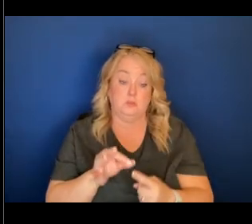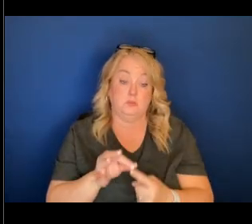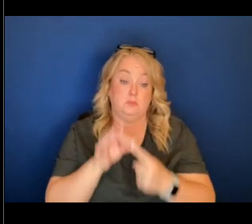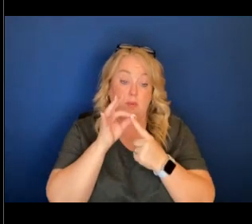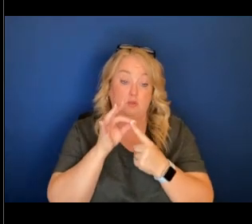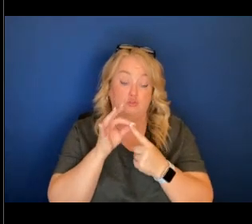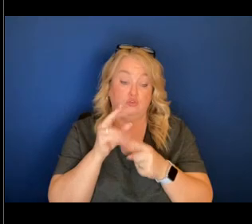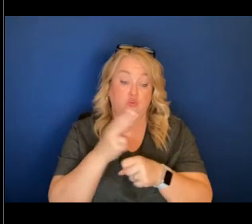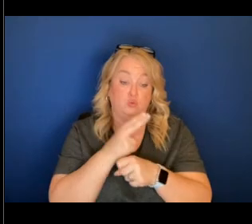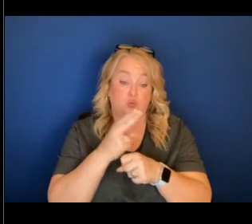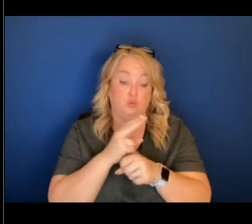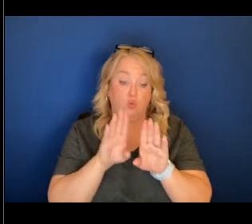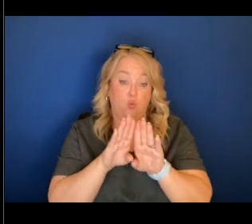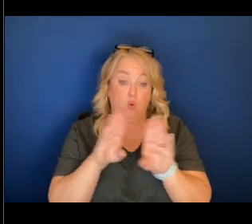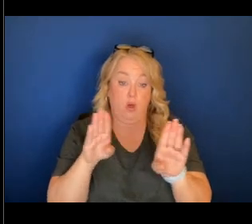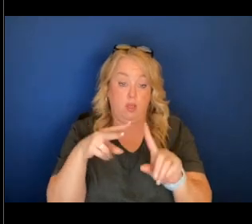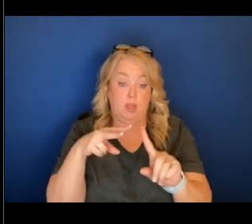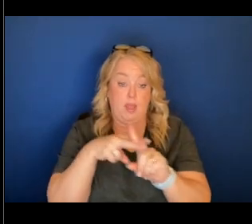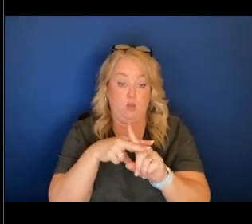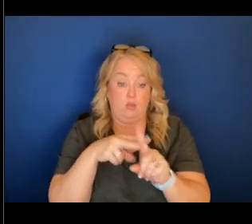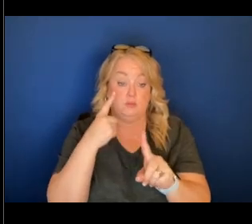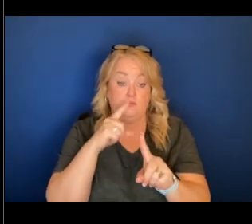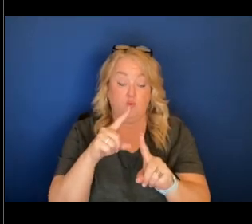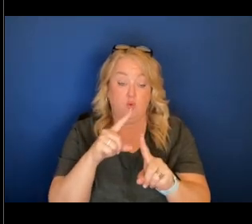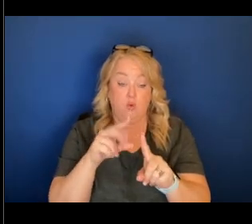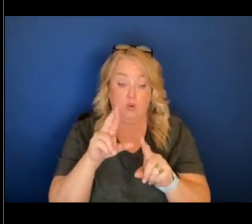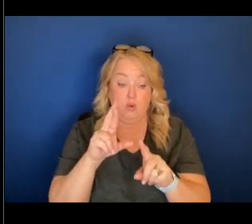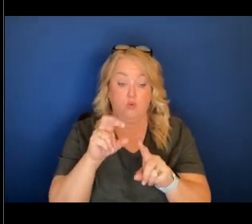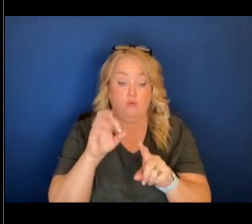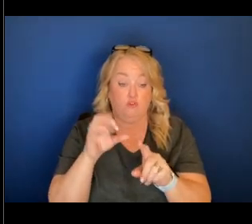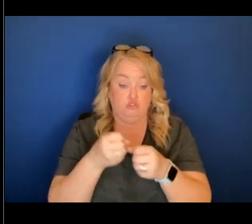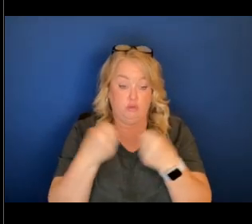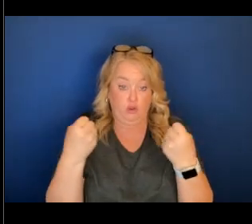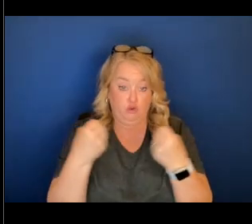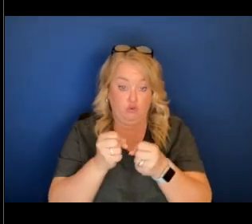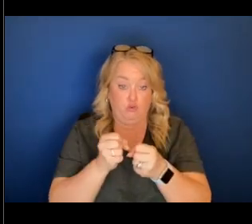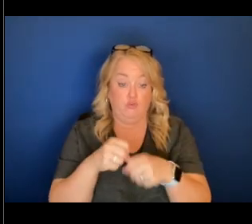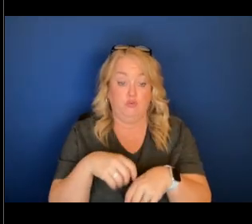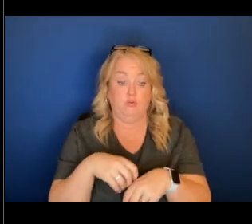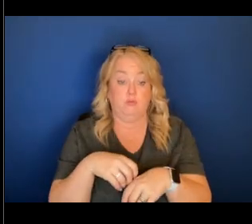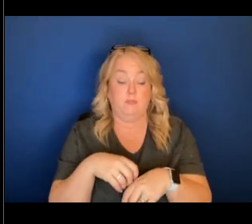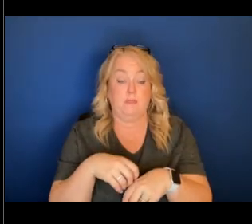special use wall outlets for refrigerators,